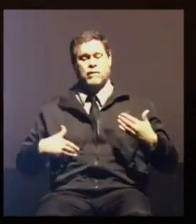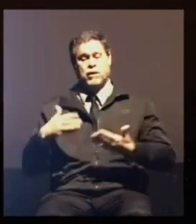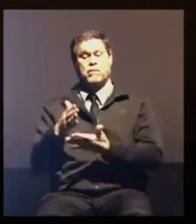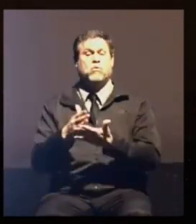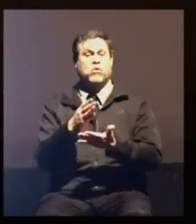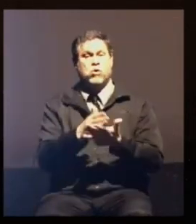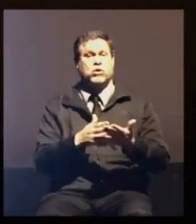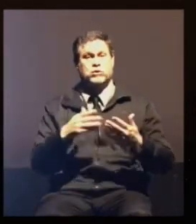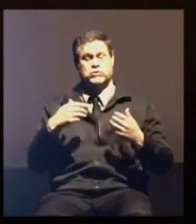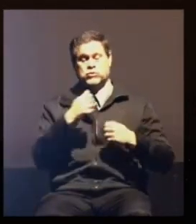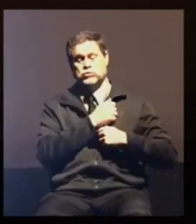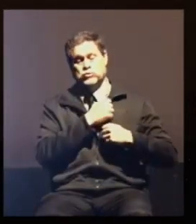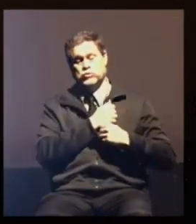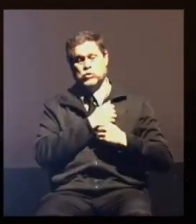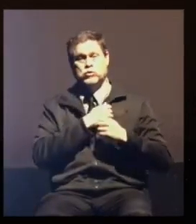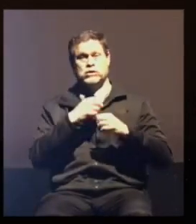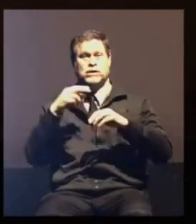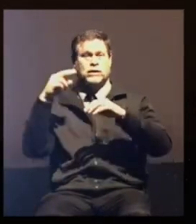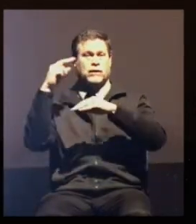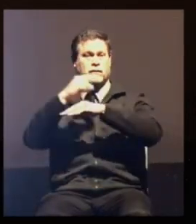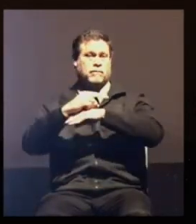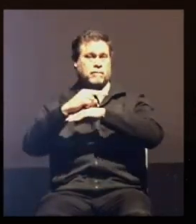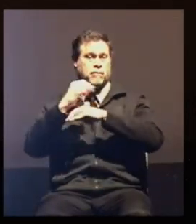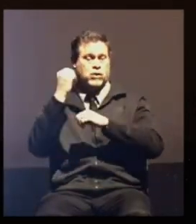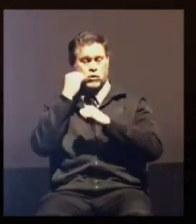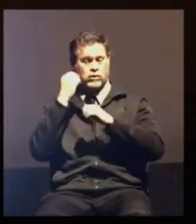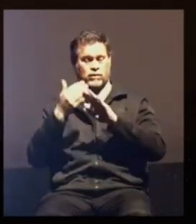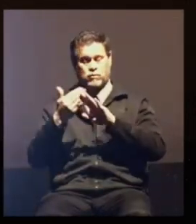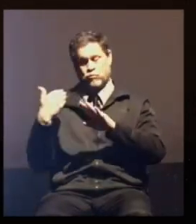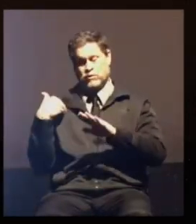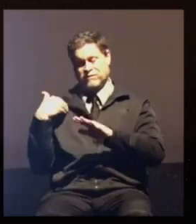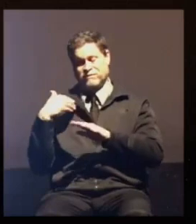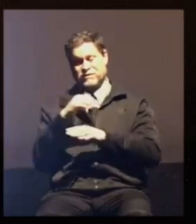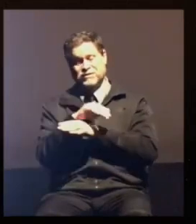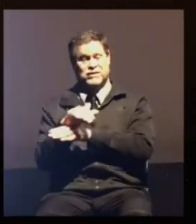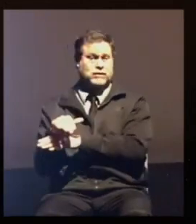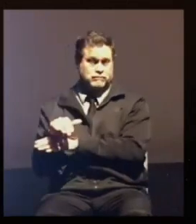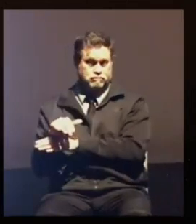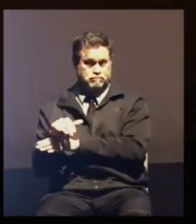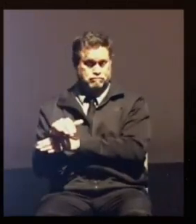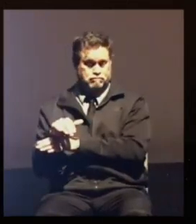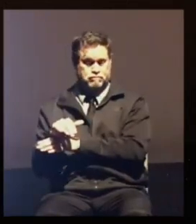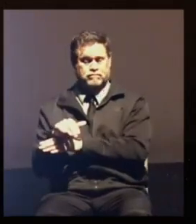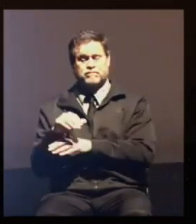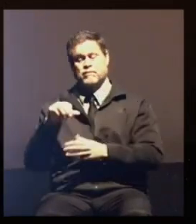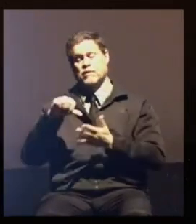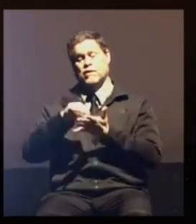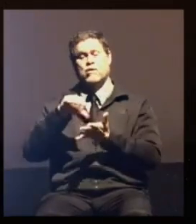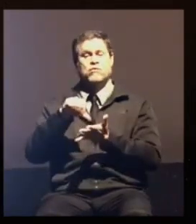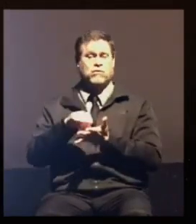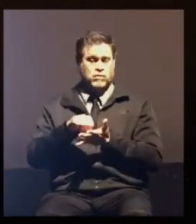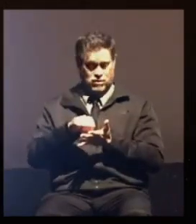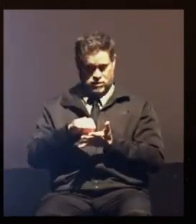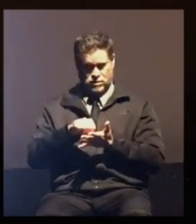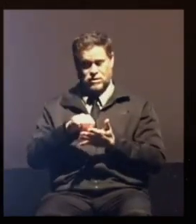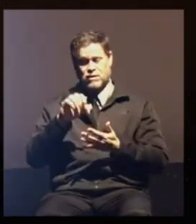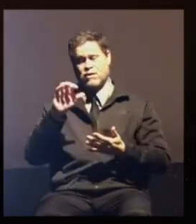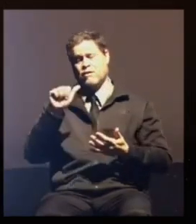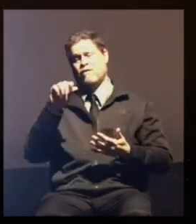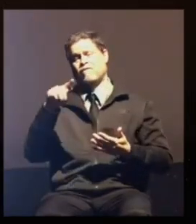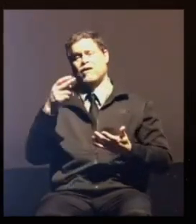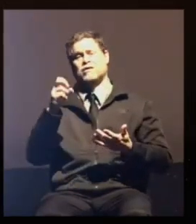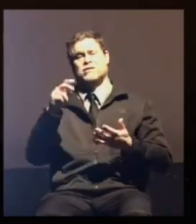the soldiers he may have bunked with the previous night. In Iraq and Afghanistan, he was expected to